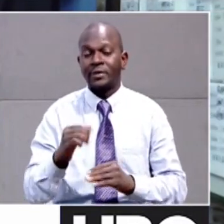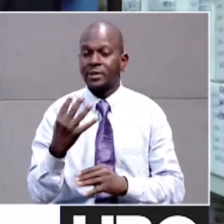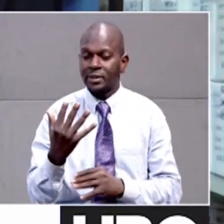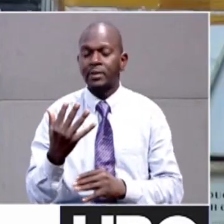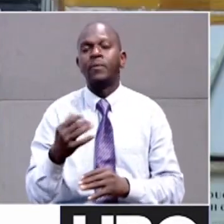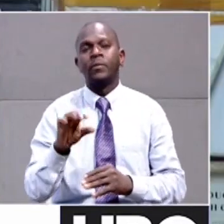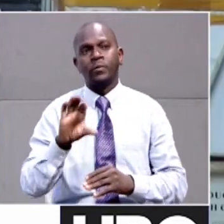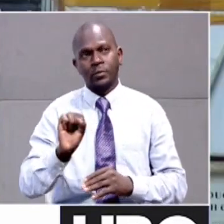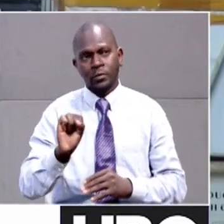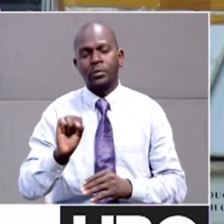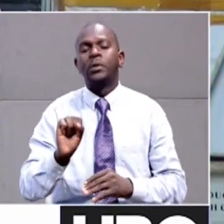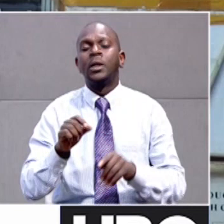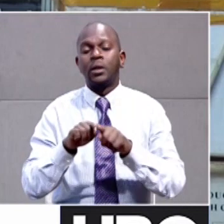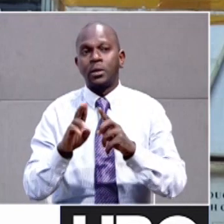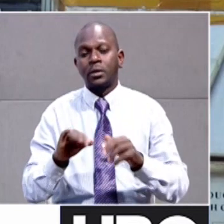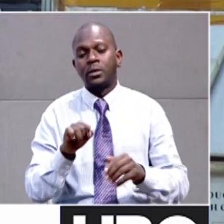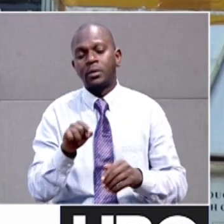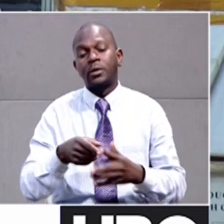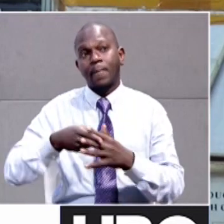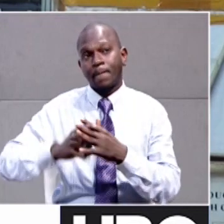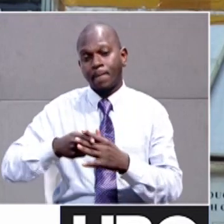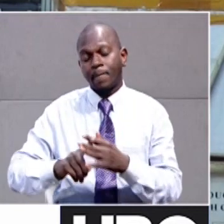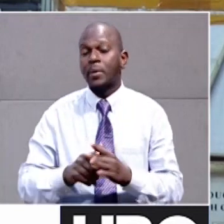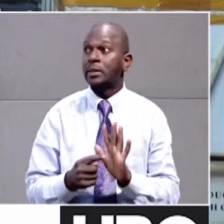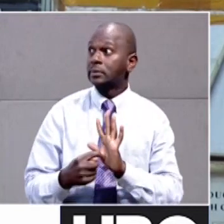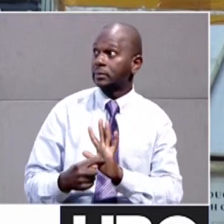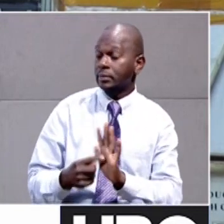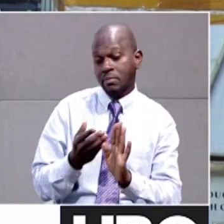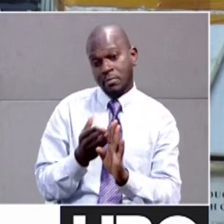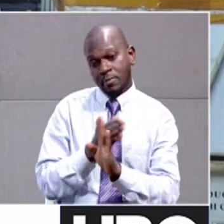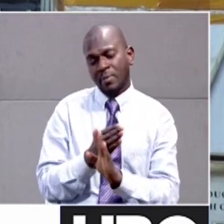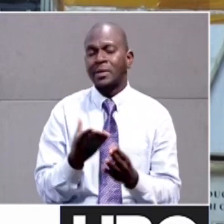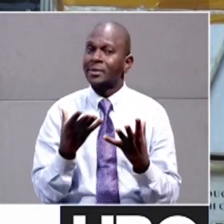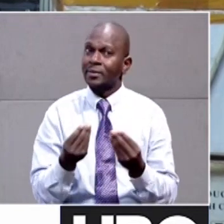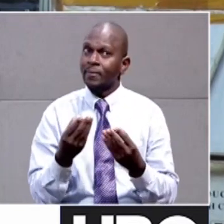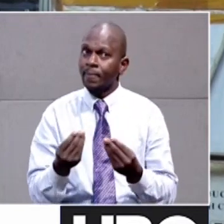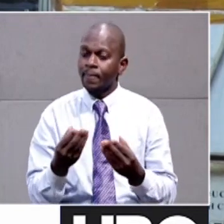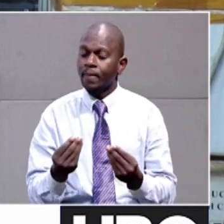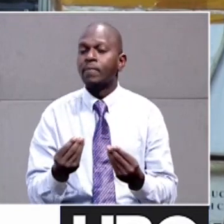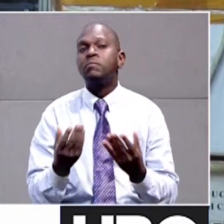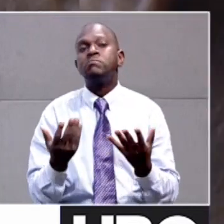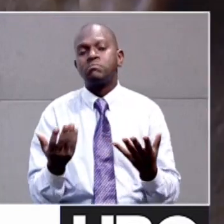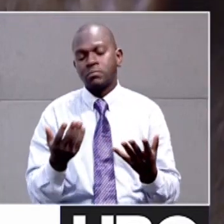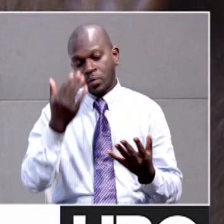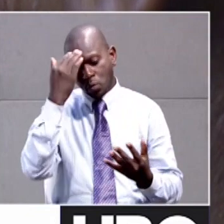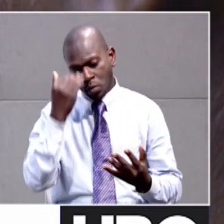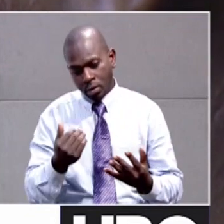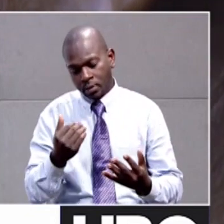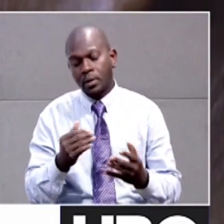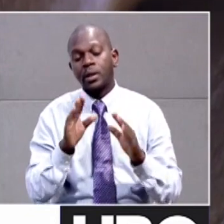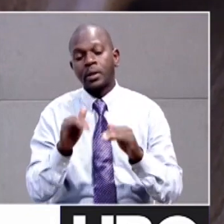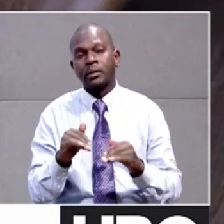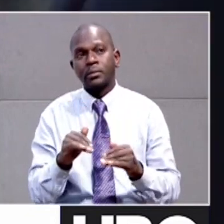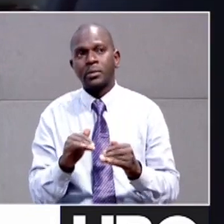good because when you have like these machines that I showed you, they are very easy. It is very easy. Because if you can